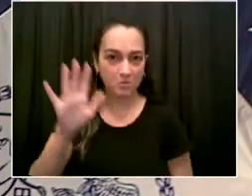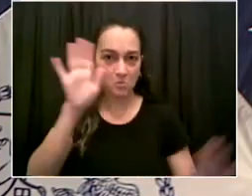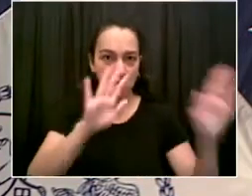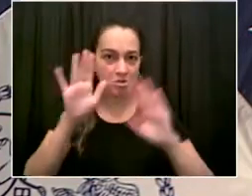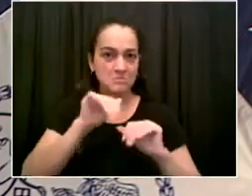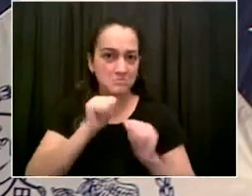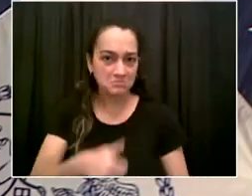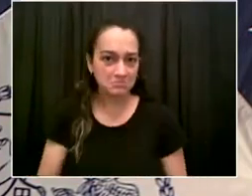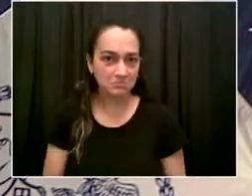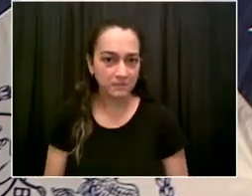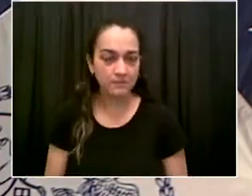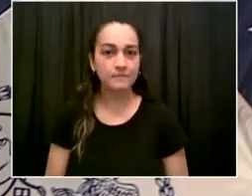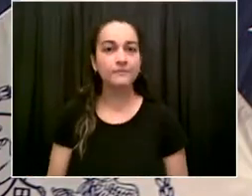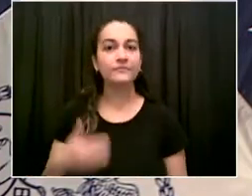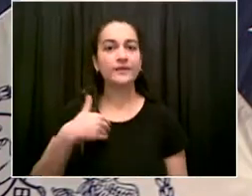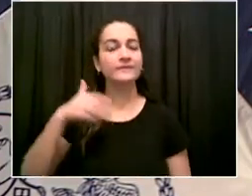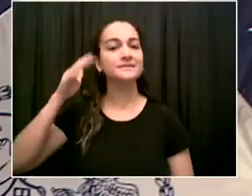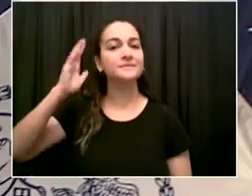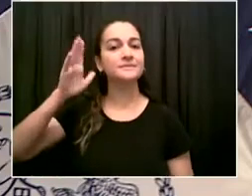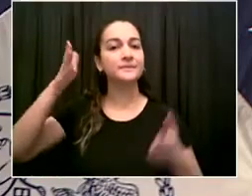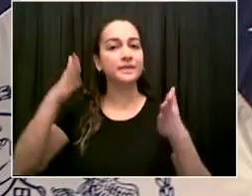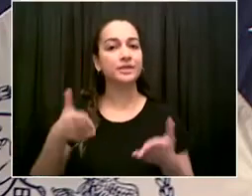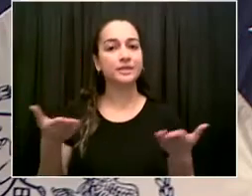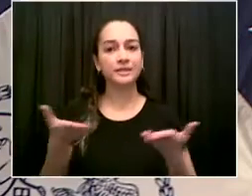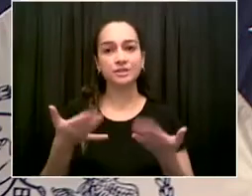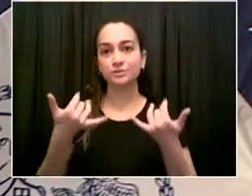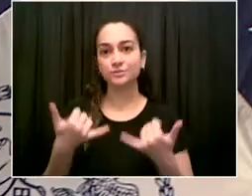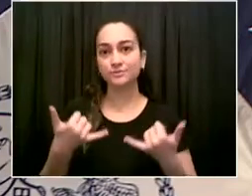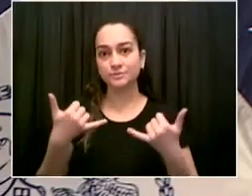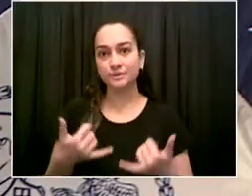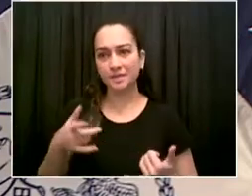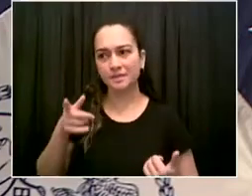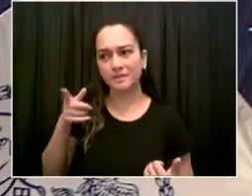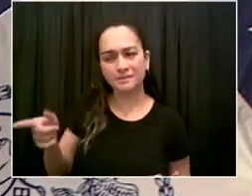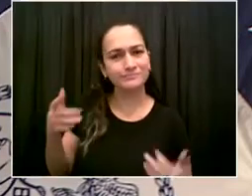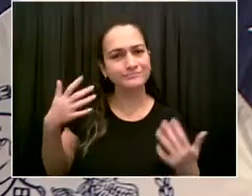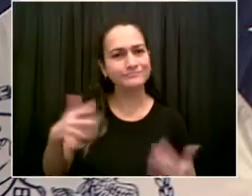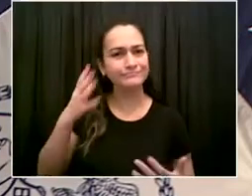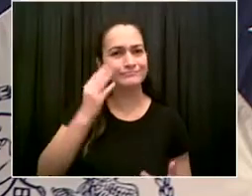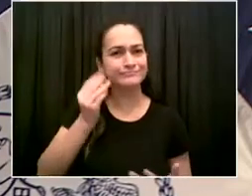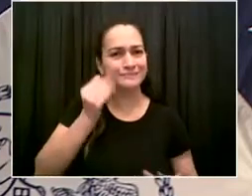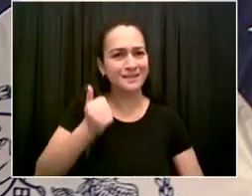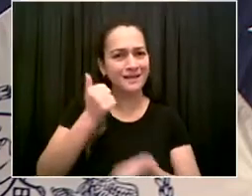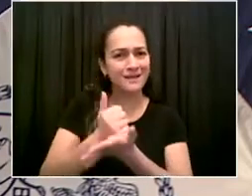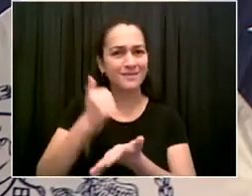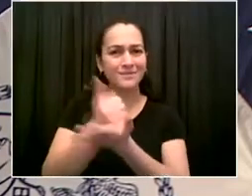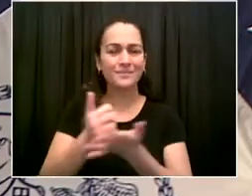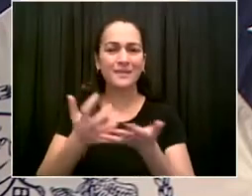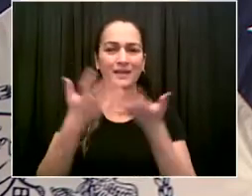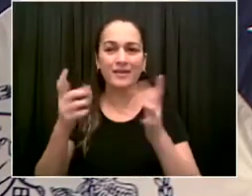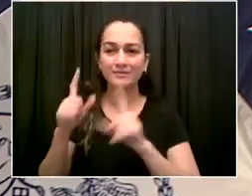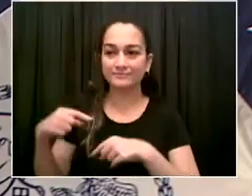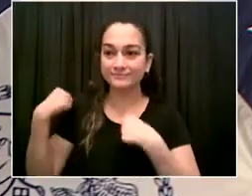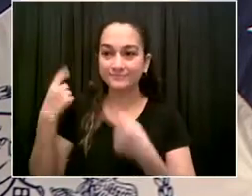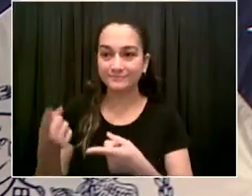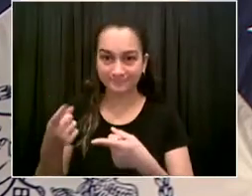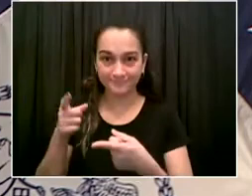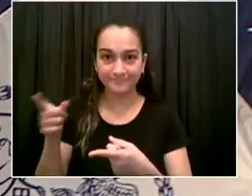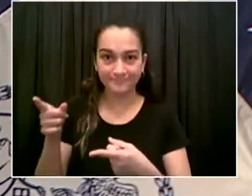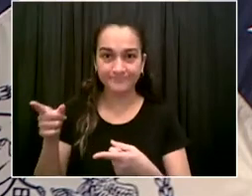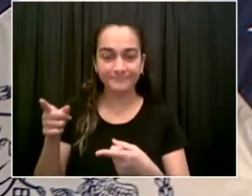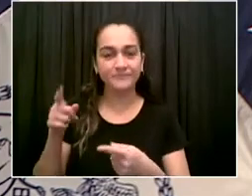providing support, providing embrace, ending the stigma, opening the door. Her work has been